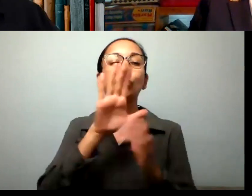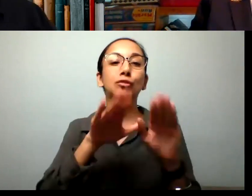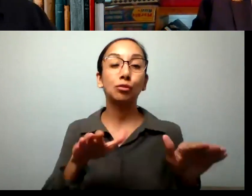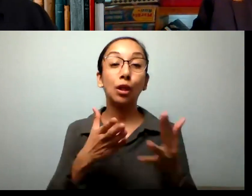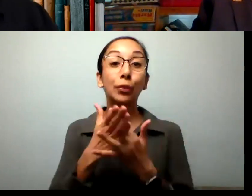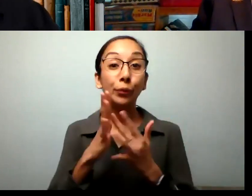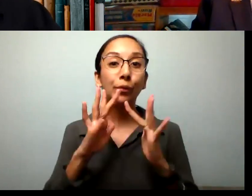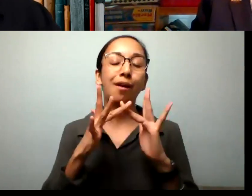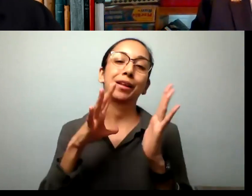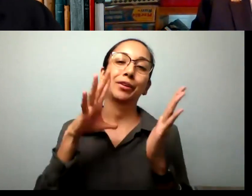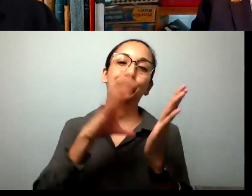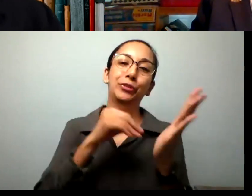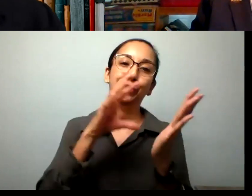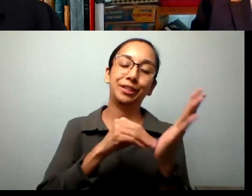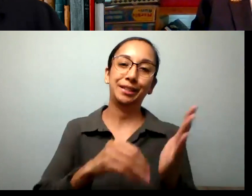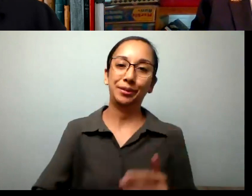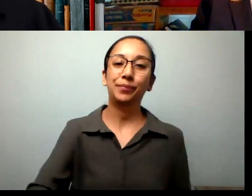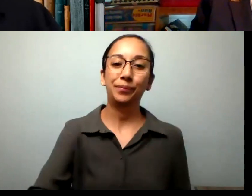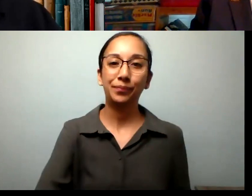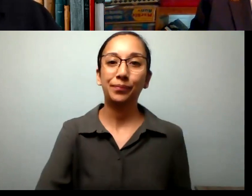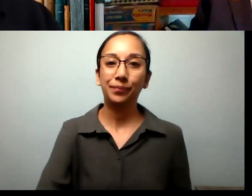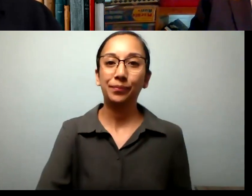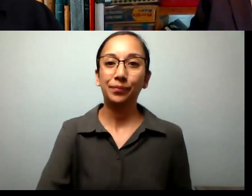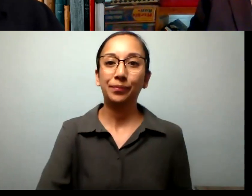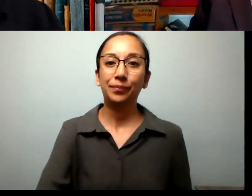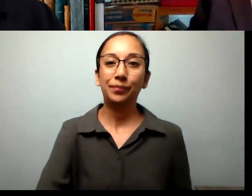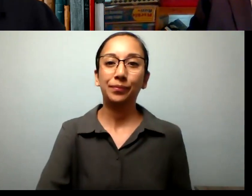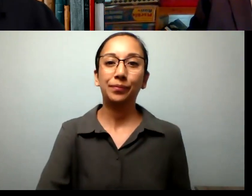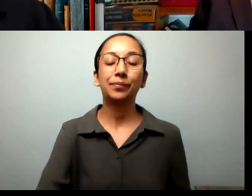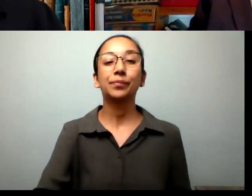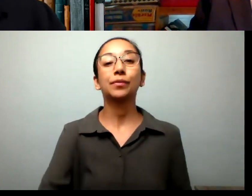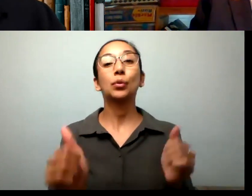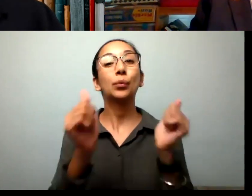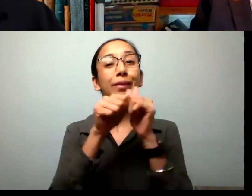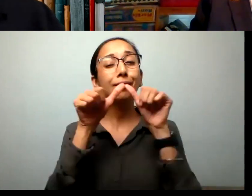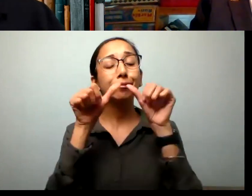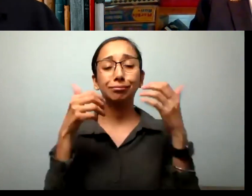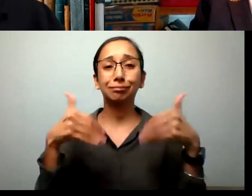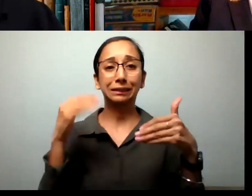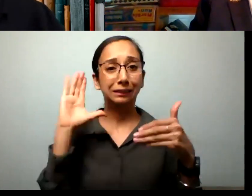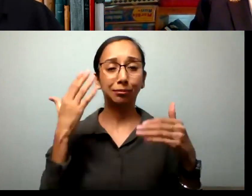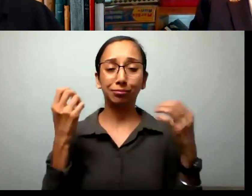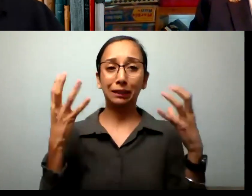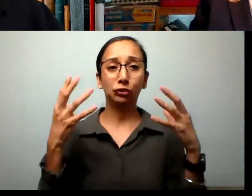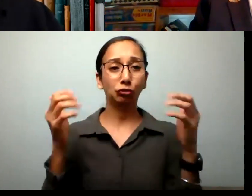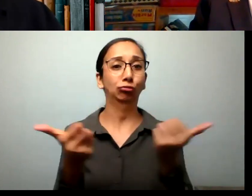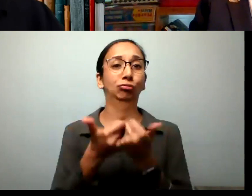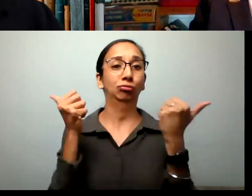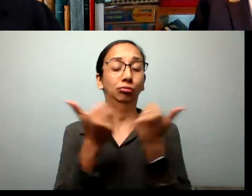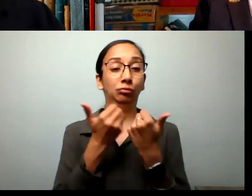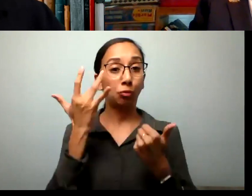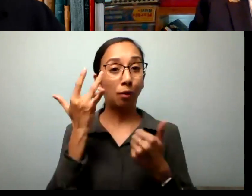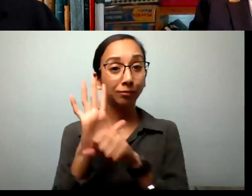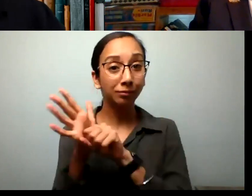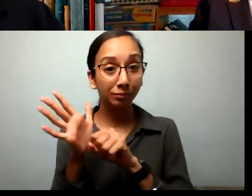virtual classrooms and online teaching. And with continuous challenges due to COVID-19, we